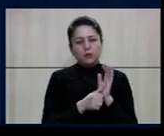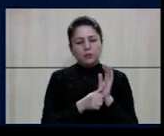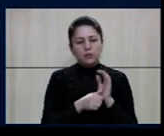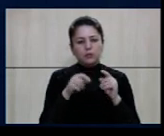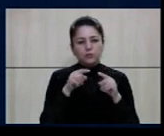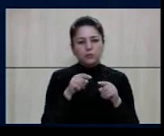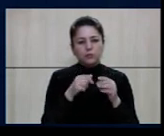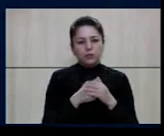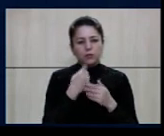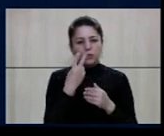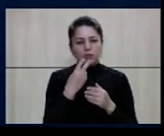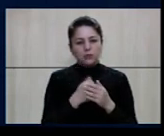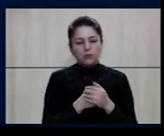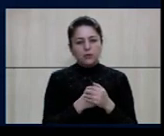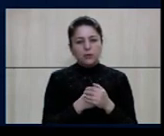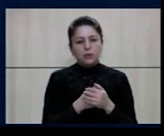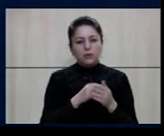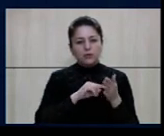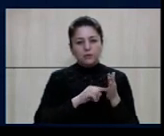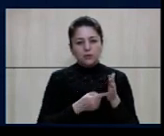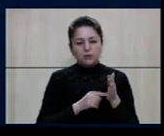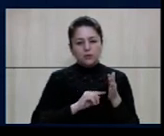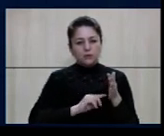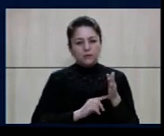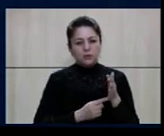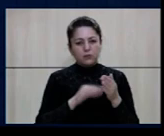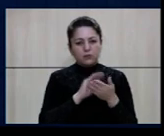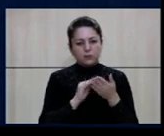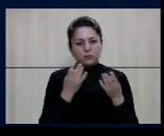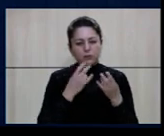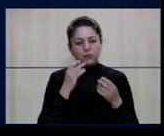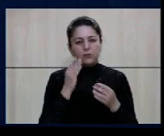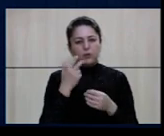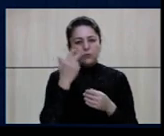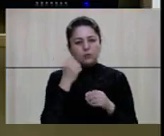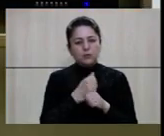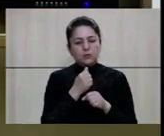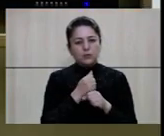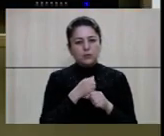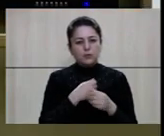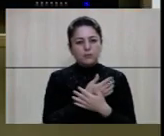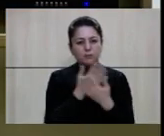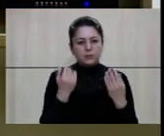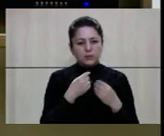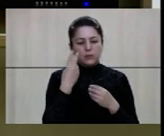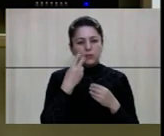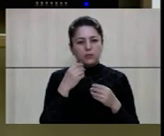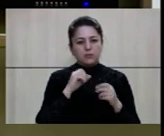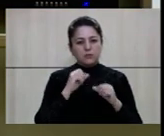esa 2. Endi virgulni tagiga virgulni tushiramiz. Endi 3-chi ishda bizda